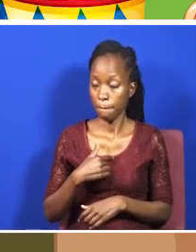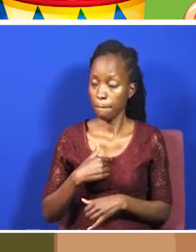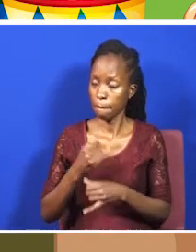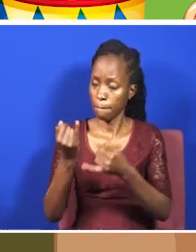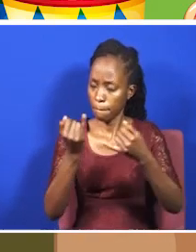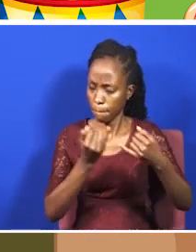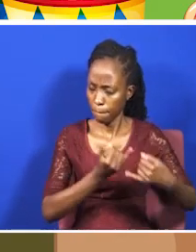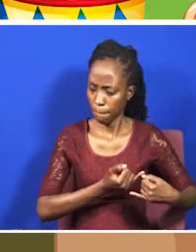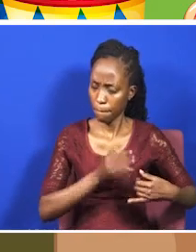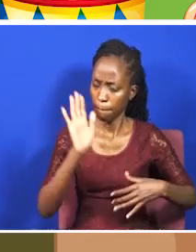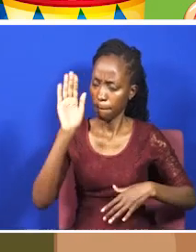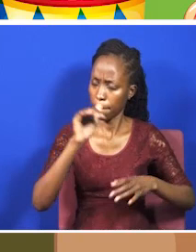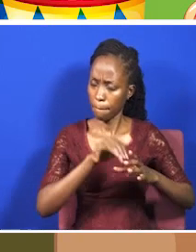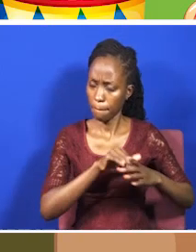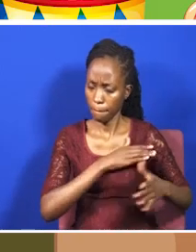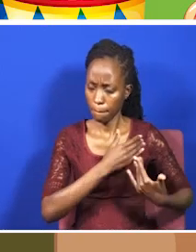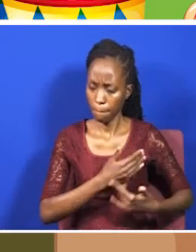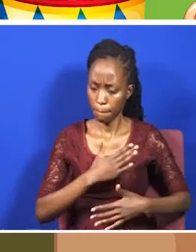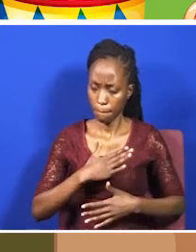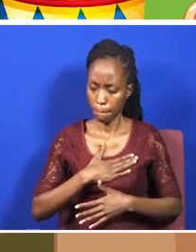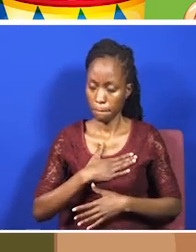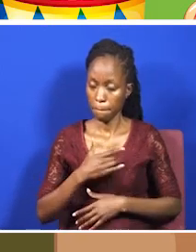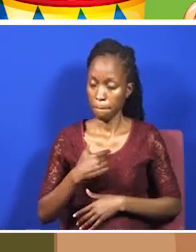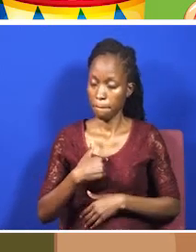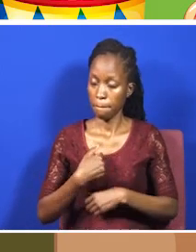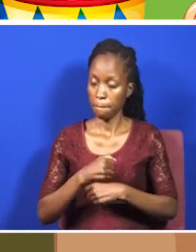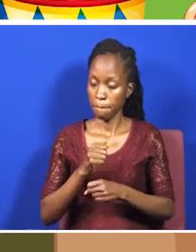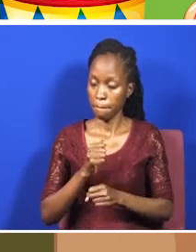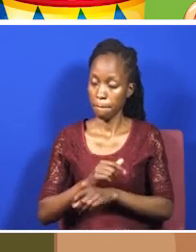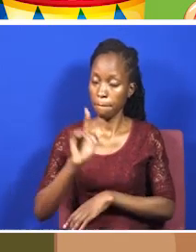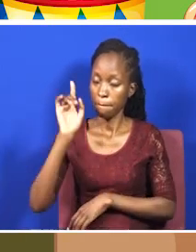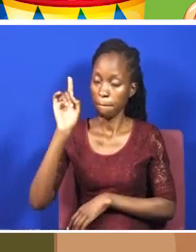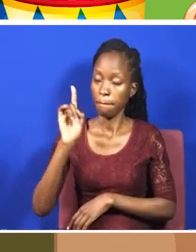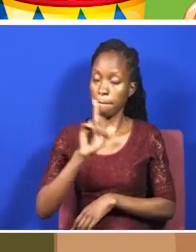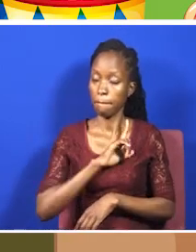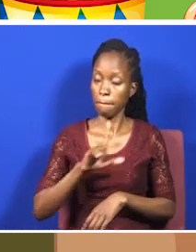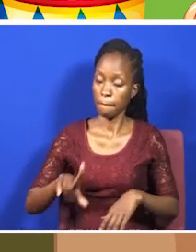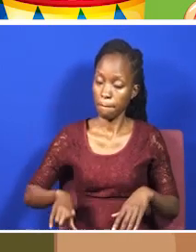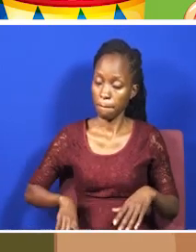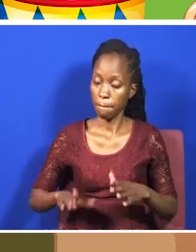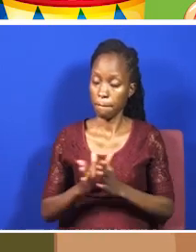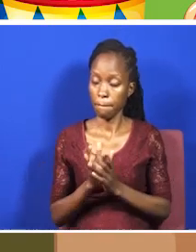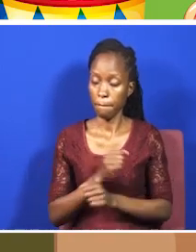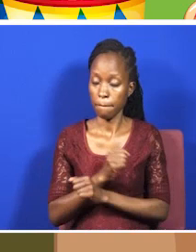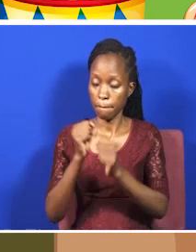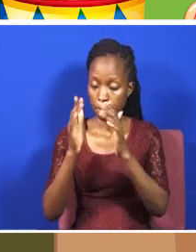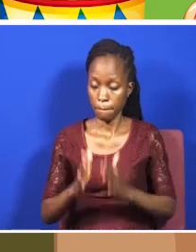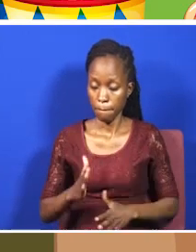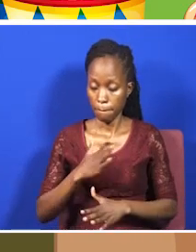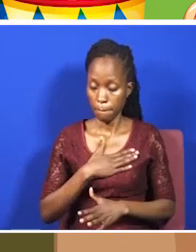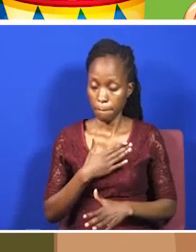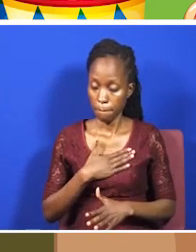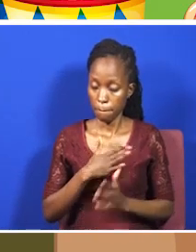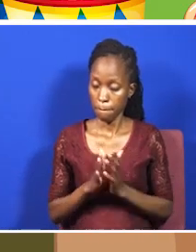I invite you in my heart. I make you my Lord and Savior.